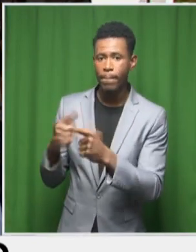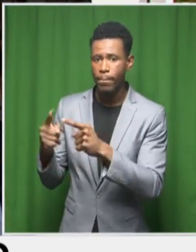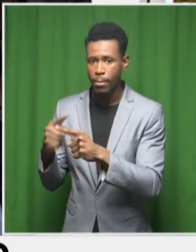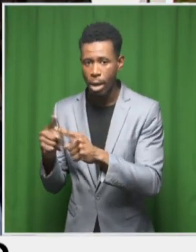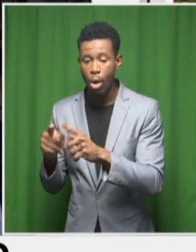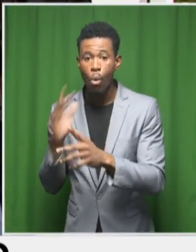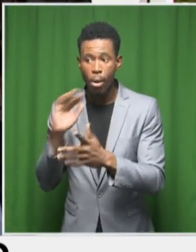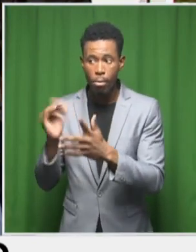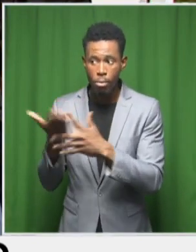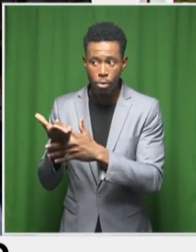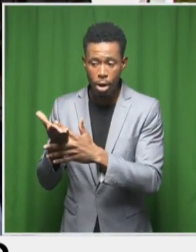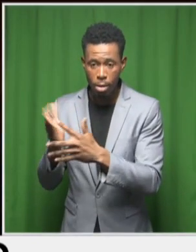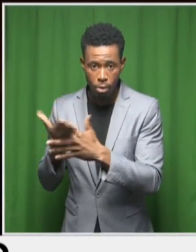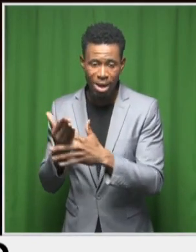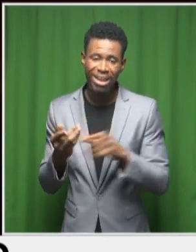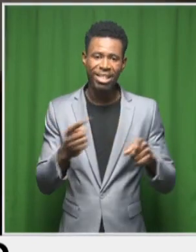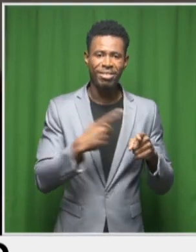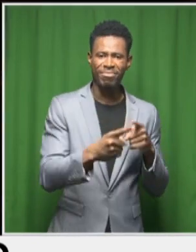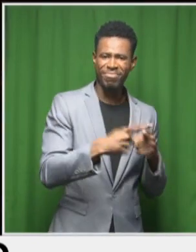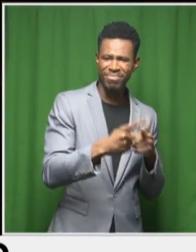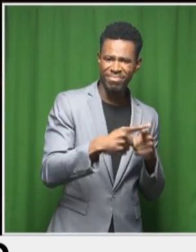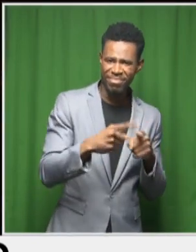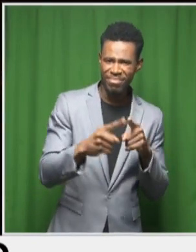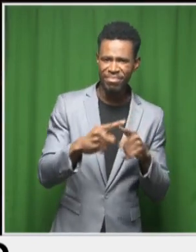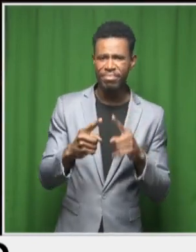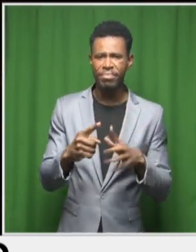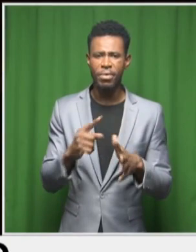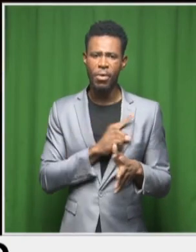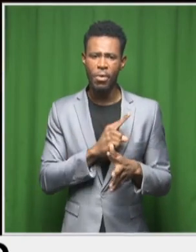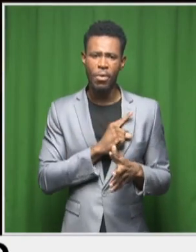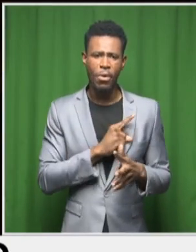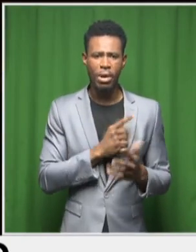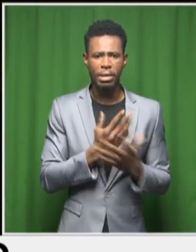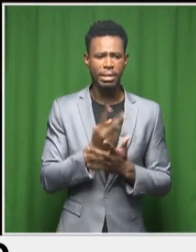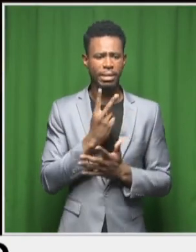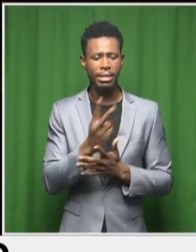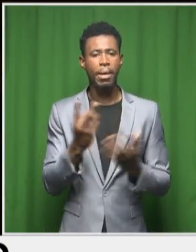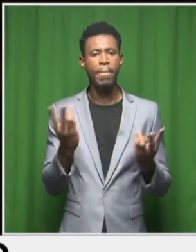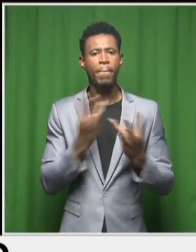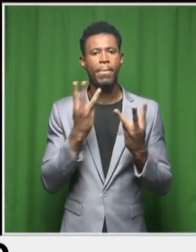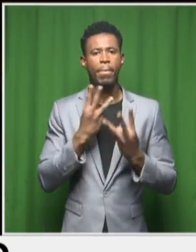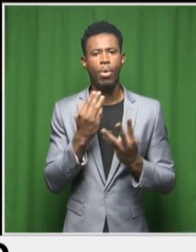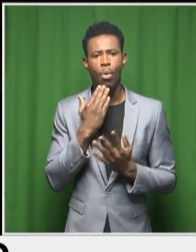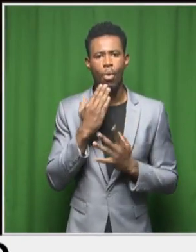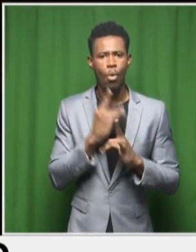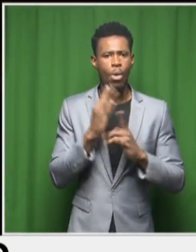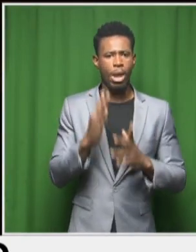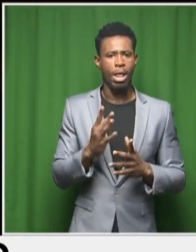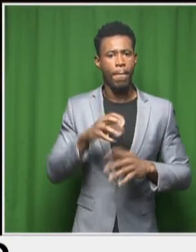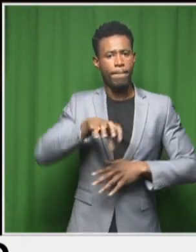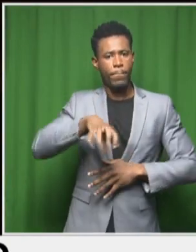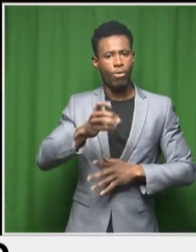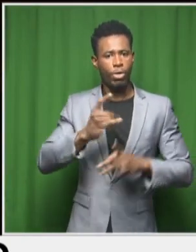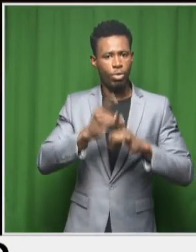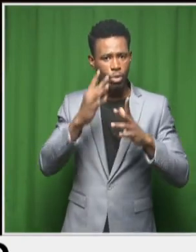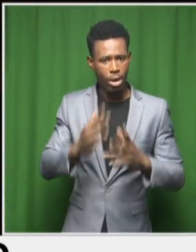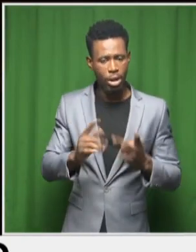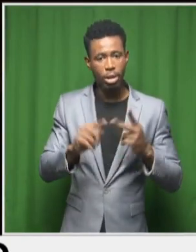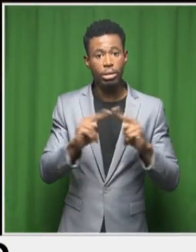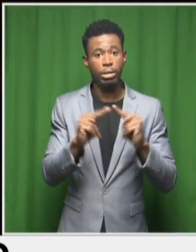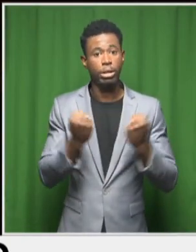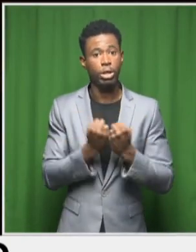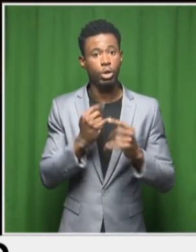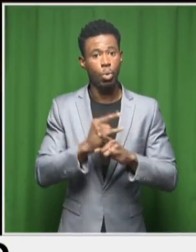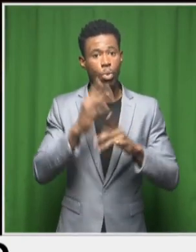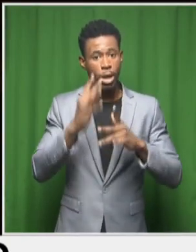the breaks, between the games, they'll be playing their games off, to see also for locals who are our winners, who are our provincial winners, who are our national winners.